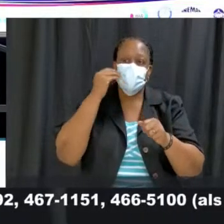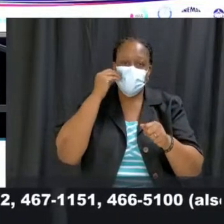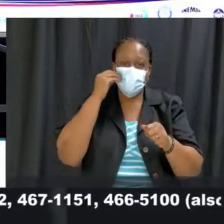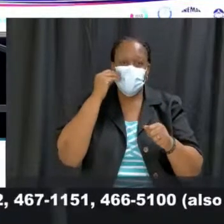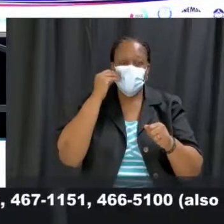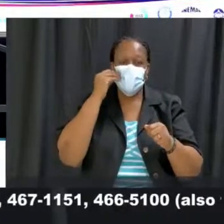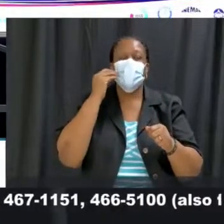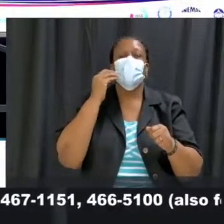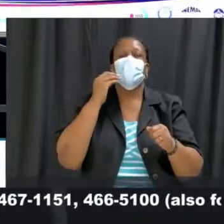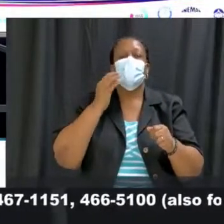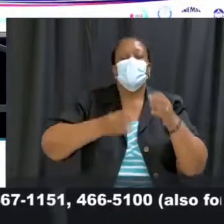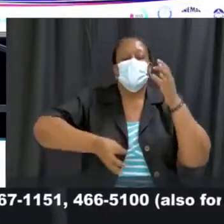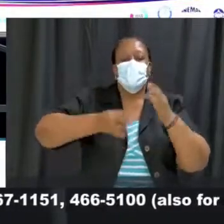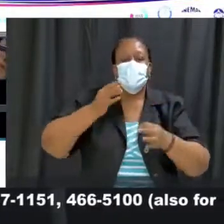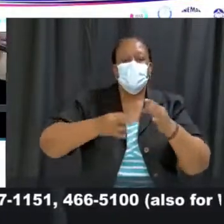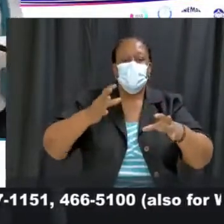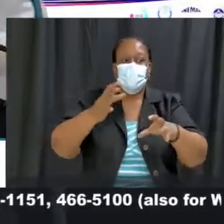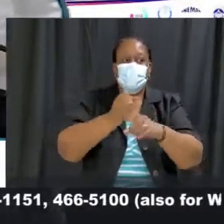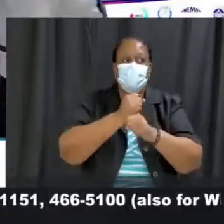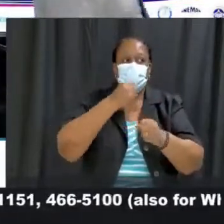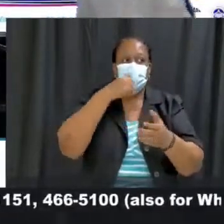their absence.